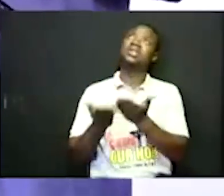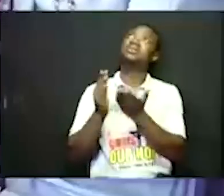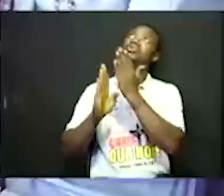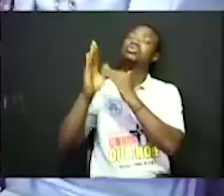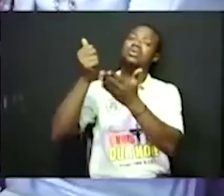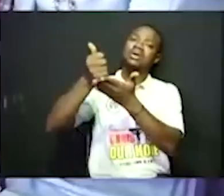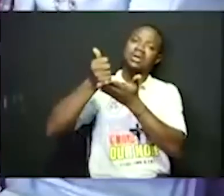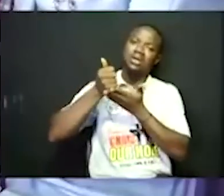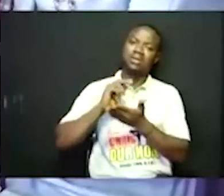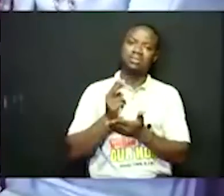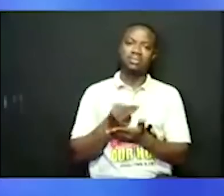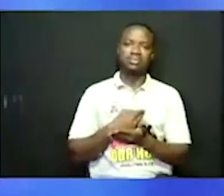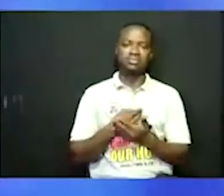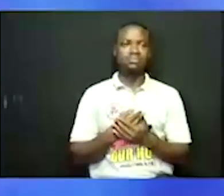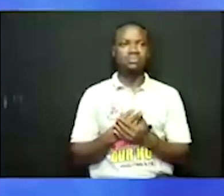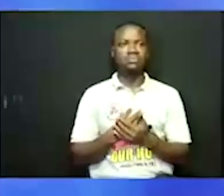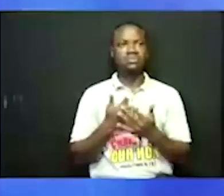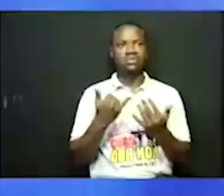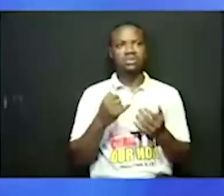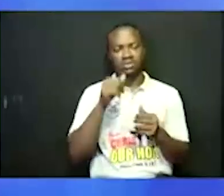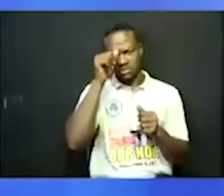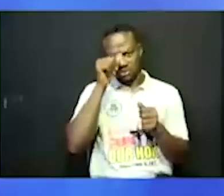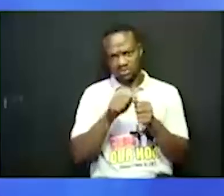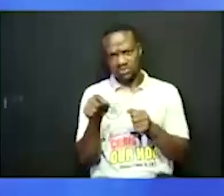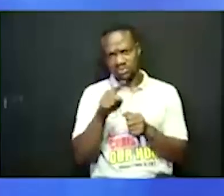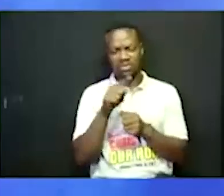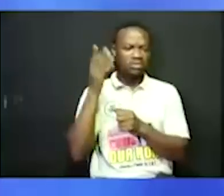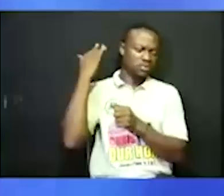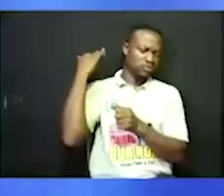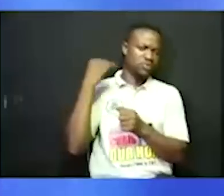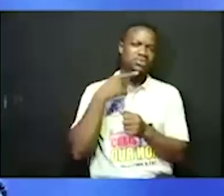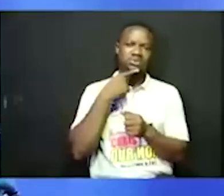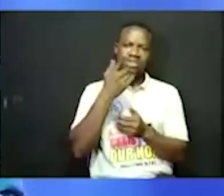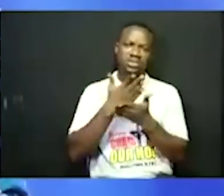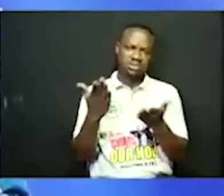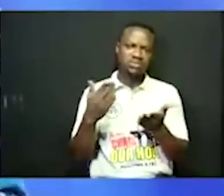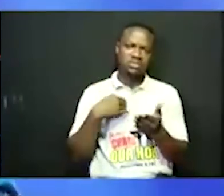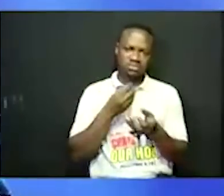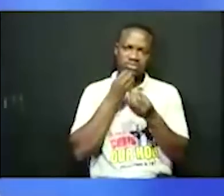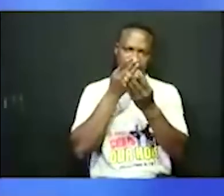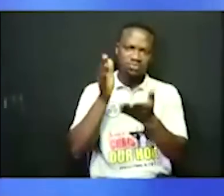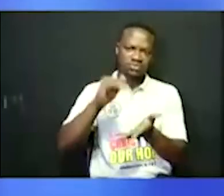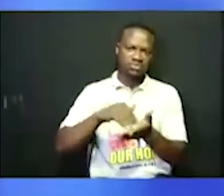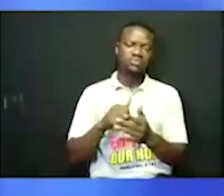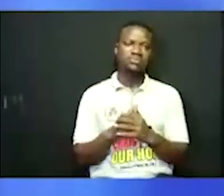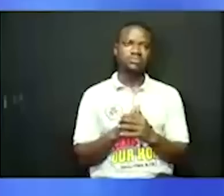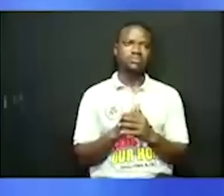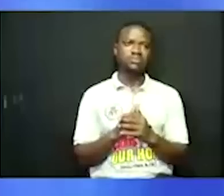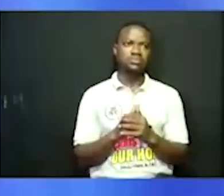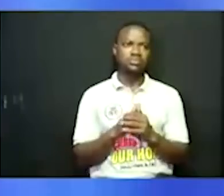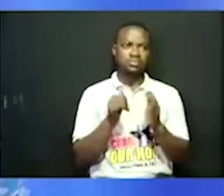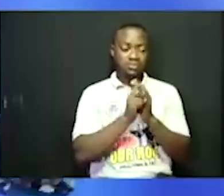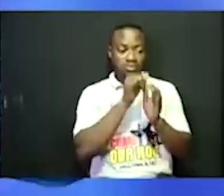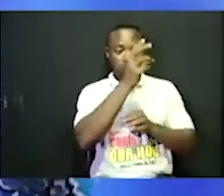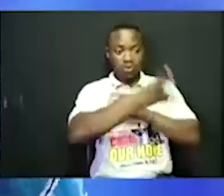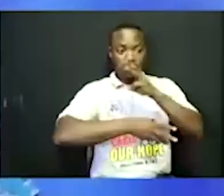us. Let me just remind you what I've said some couple of weeks back. That the